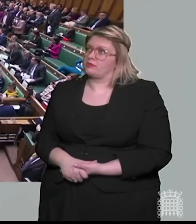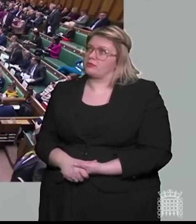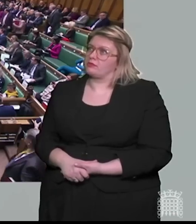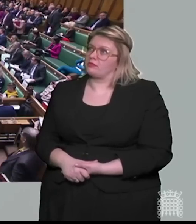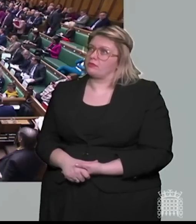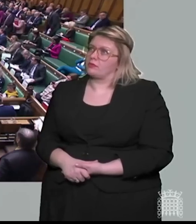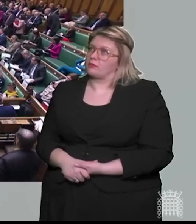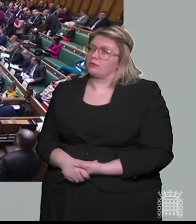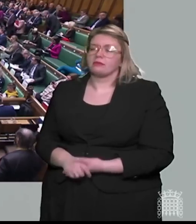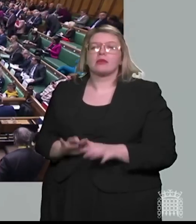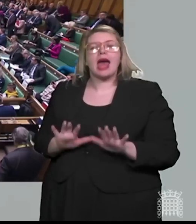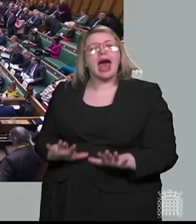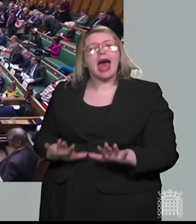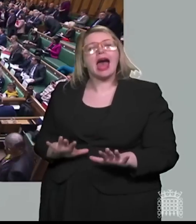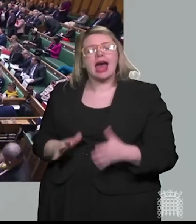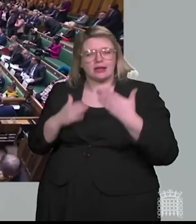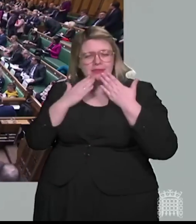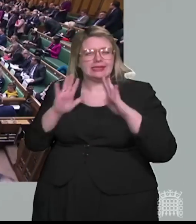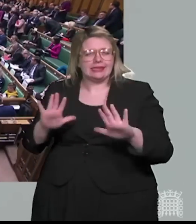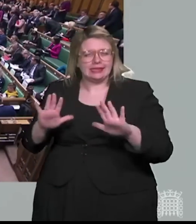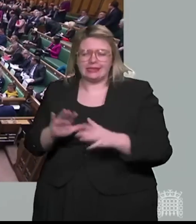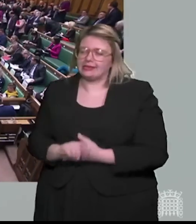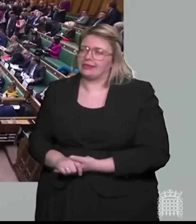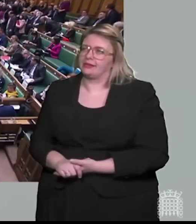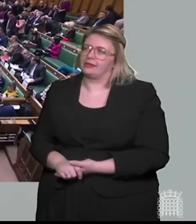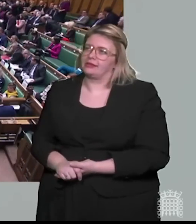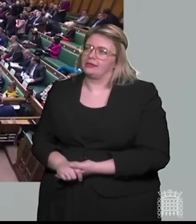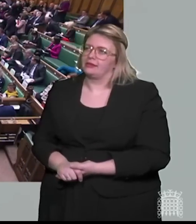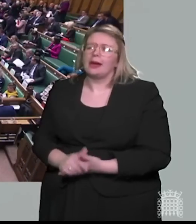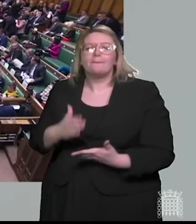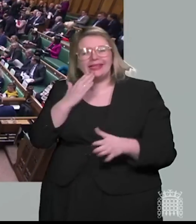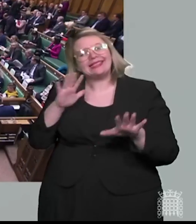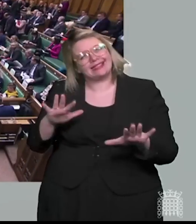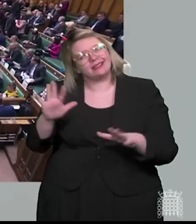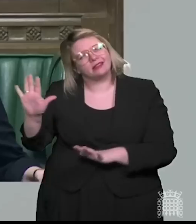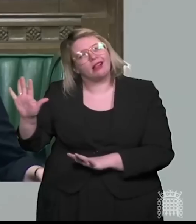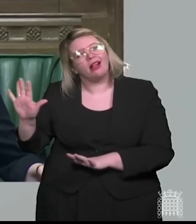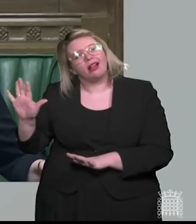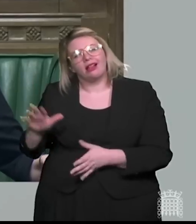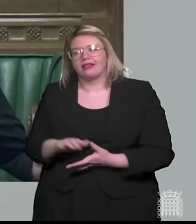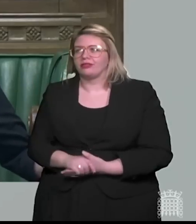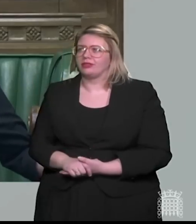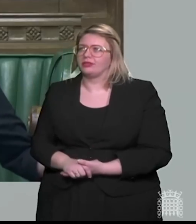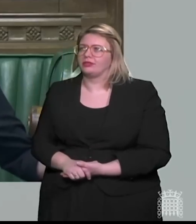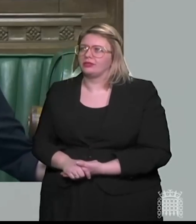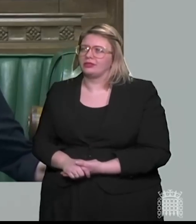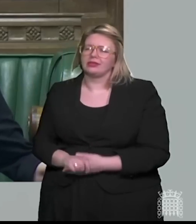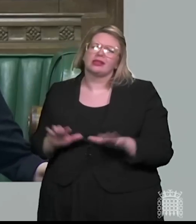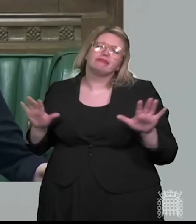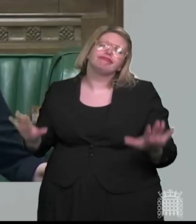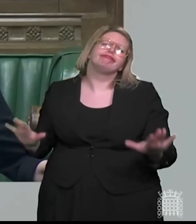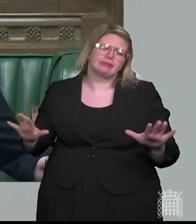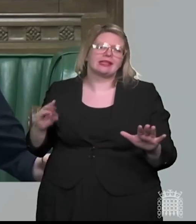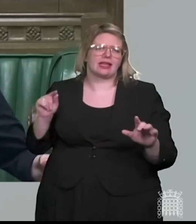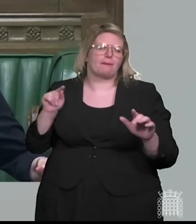Right, now we'll just have things like just settle down a bit now, please. And if people are